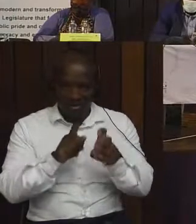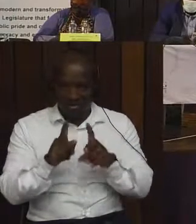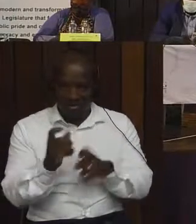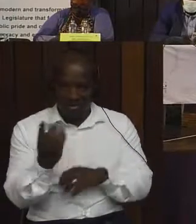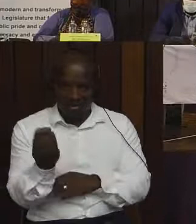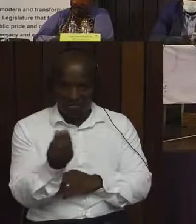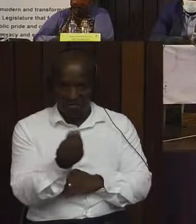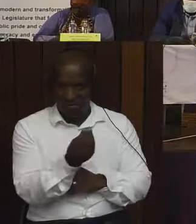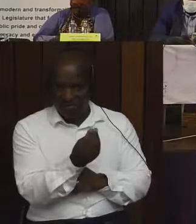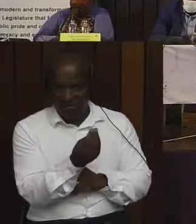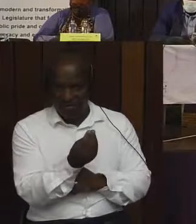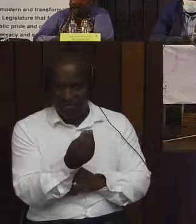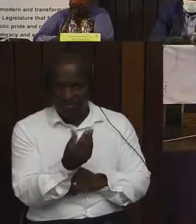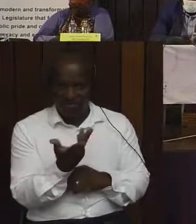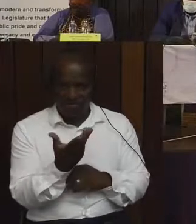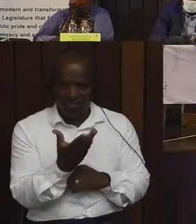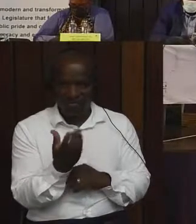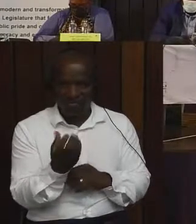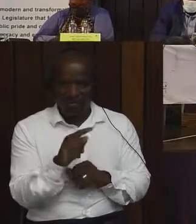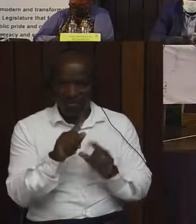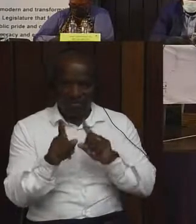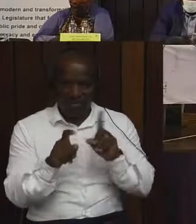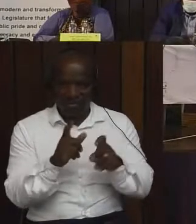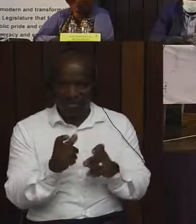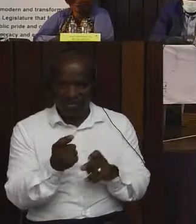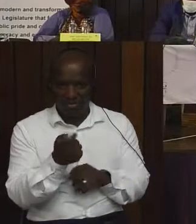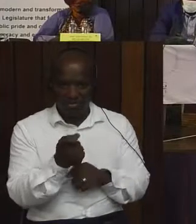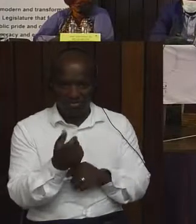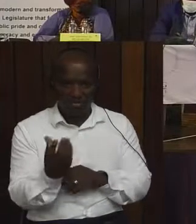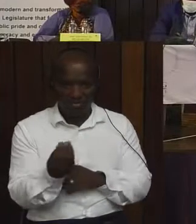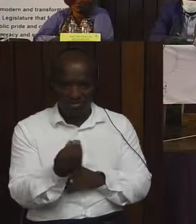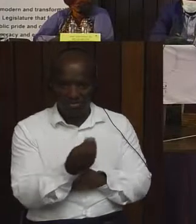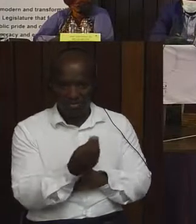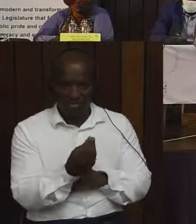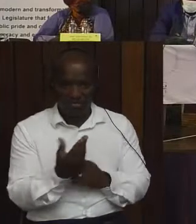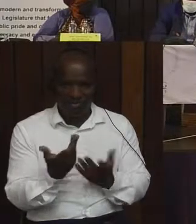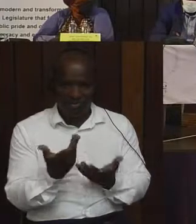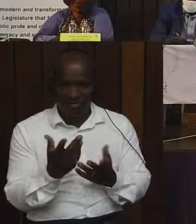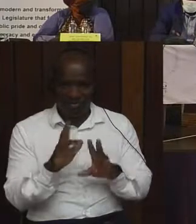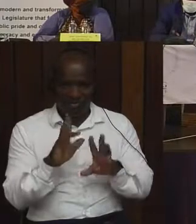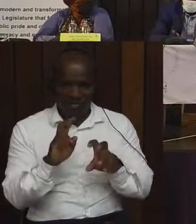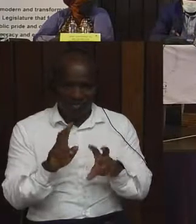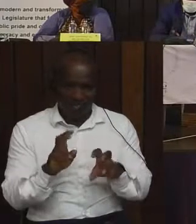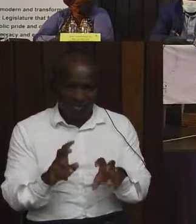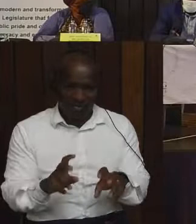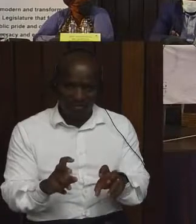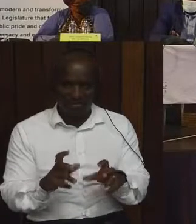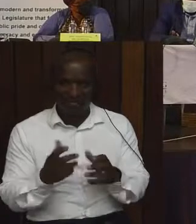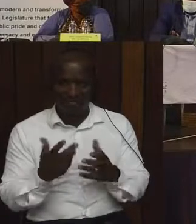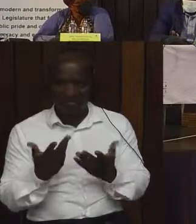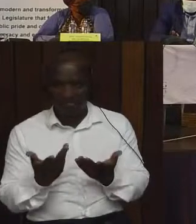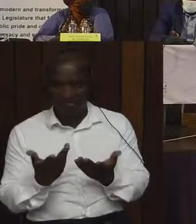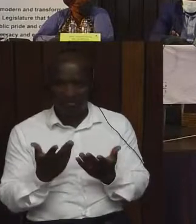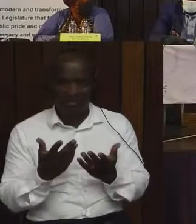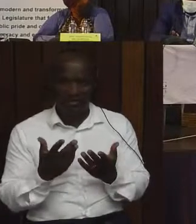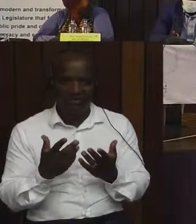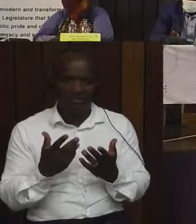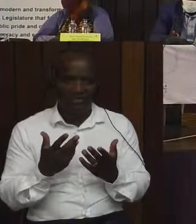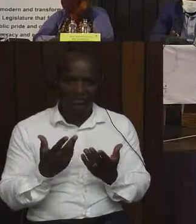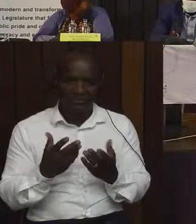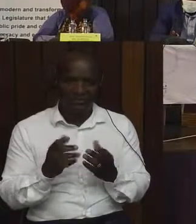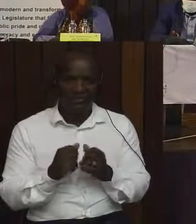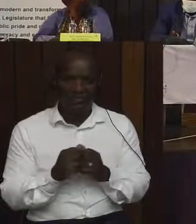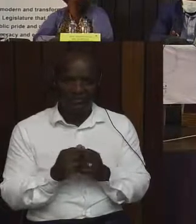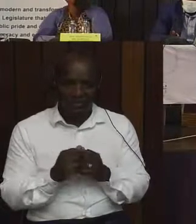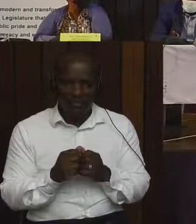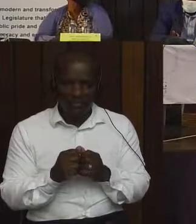that they would want to raise here in relation to the analysis that has been presented by Phumlani. And the